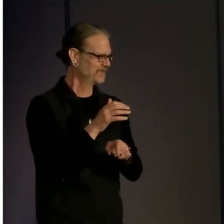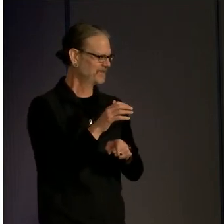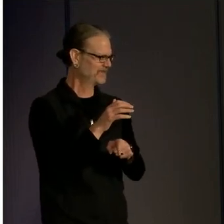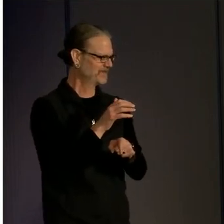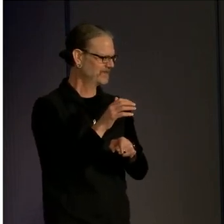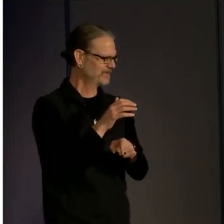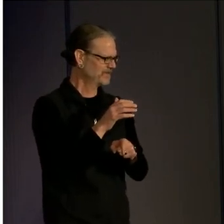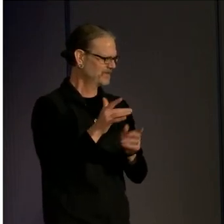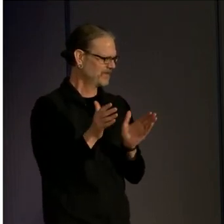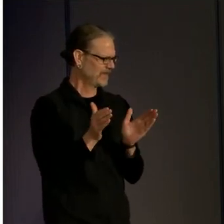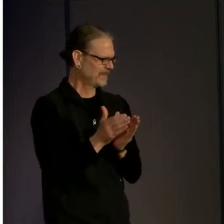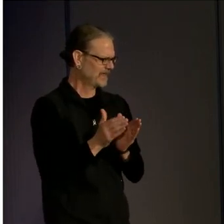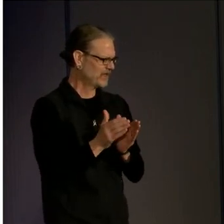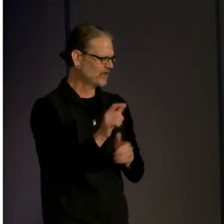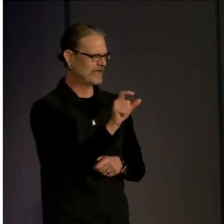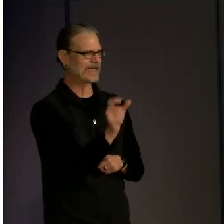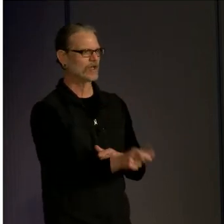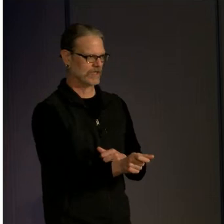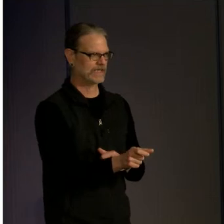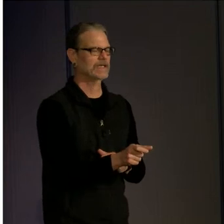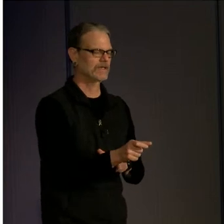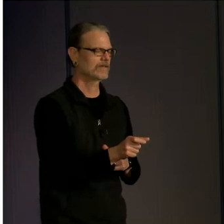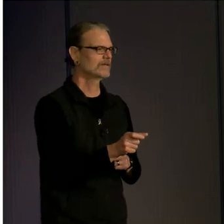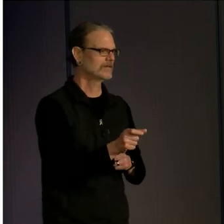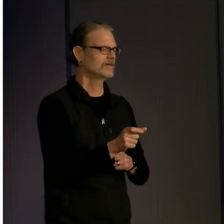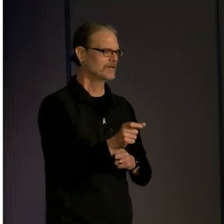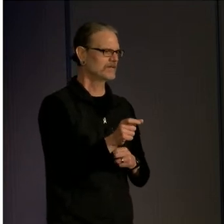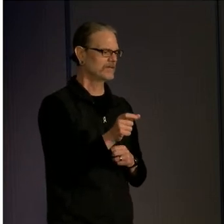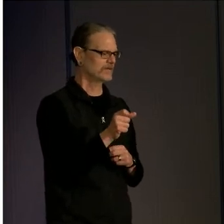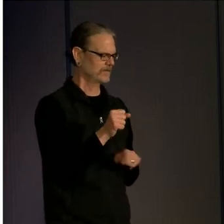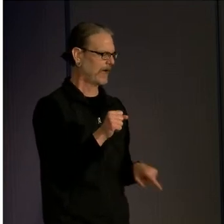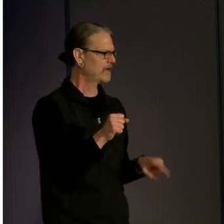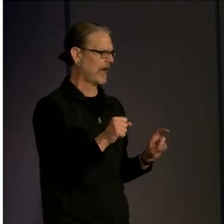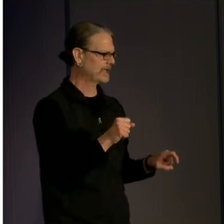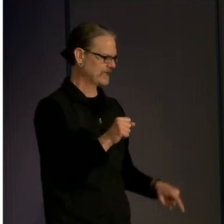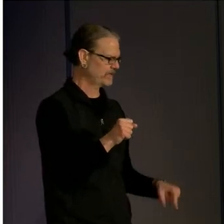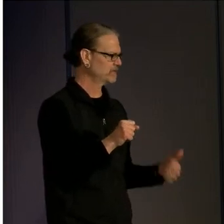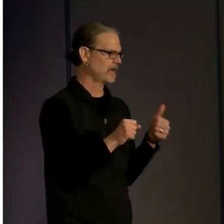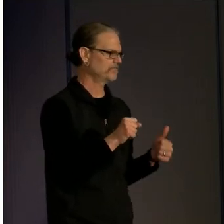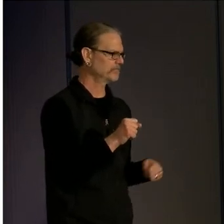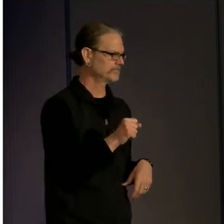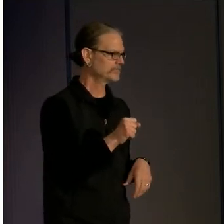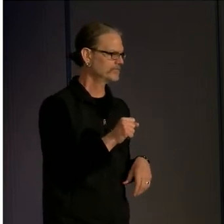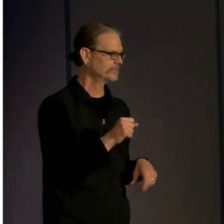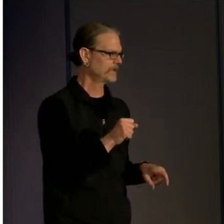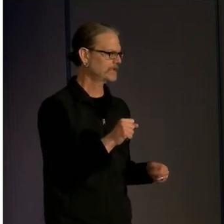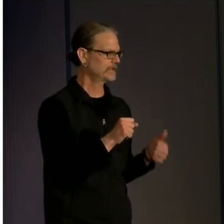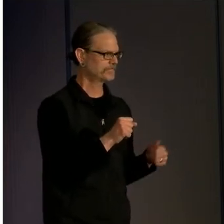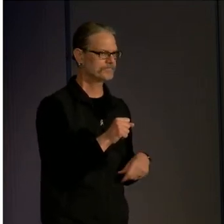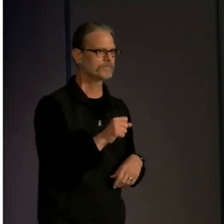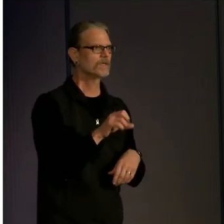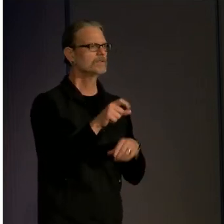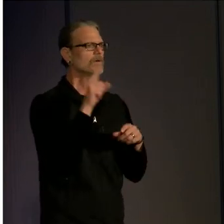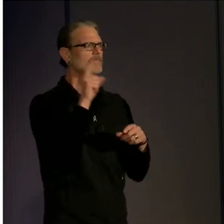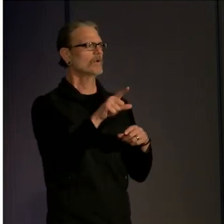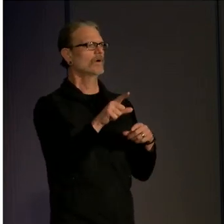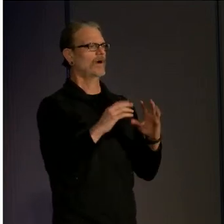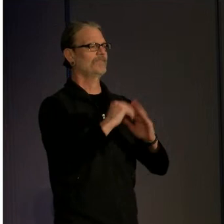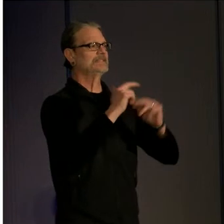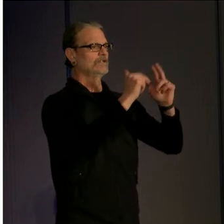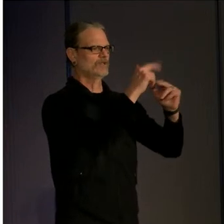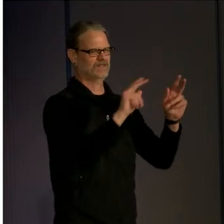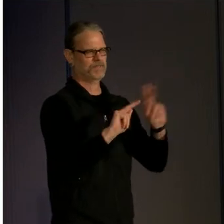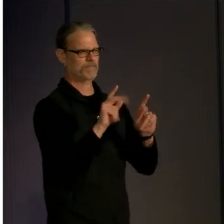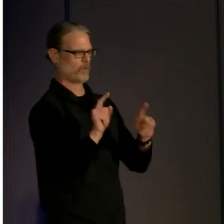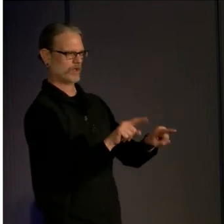lot of people would walk or take the trolley. It was about 2 miles away from the facilities, but that's where everybody would go for dinner,